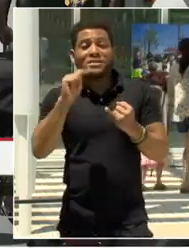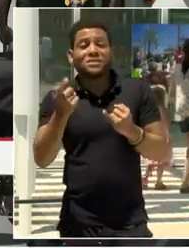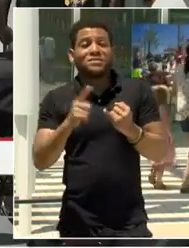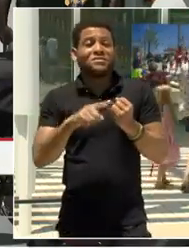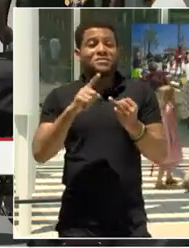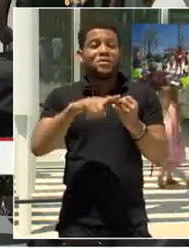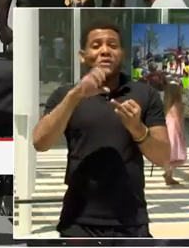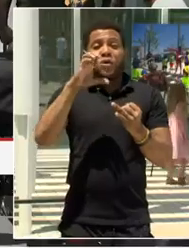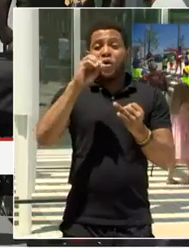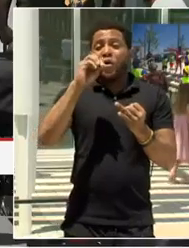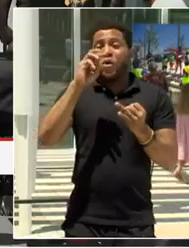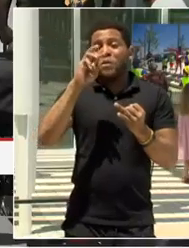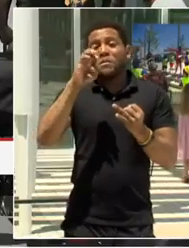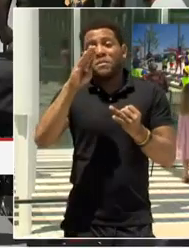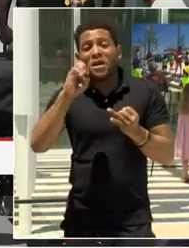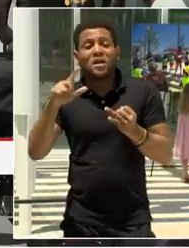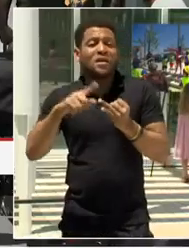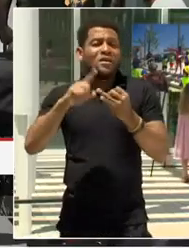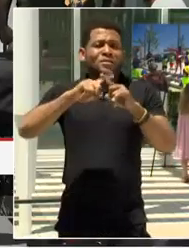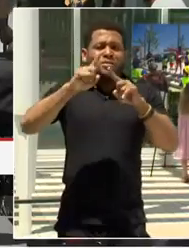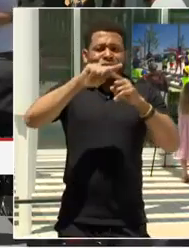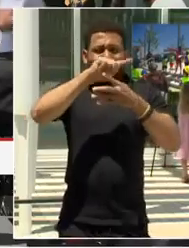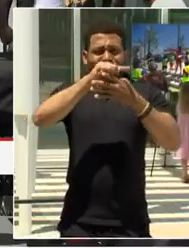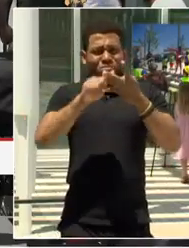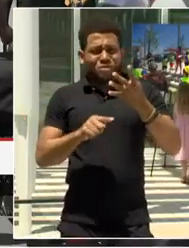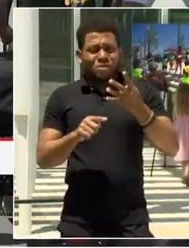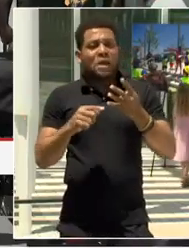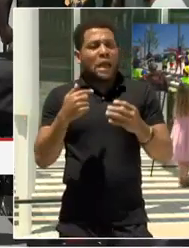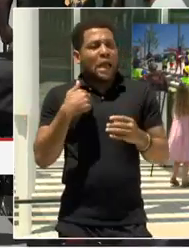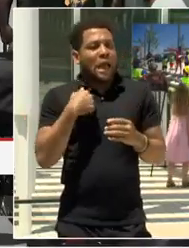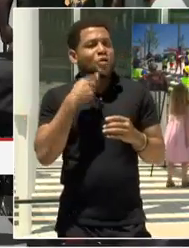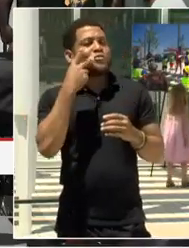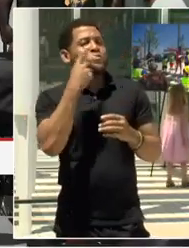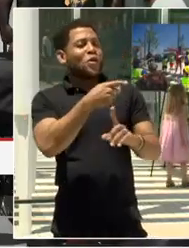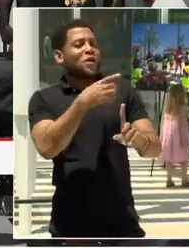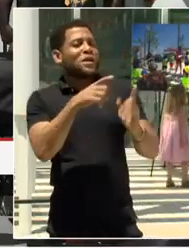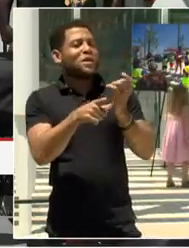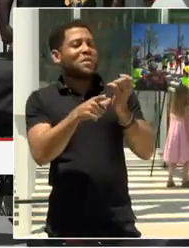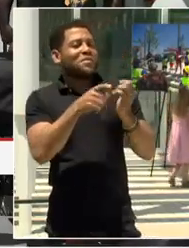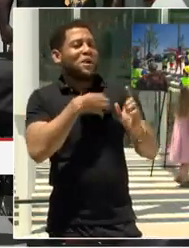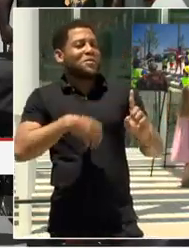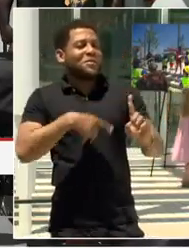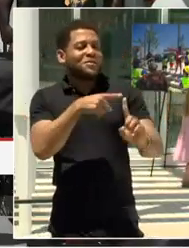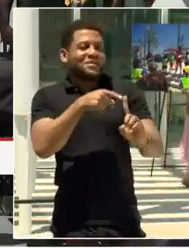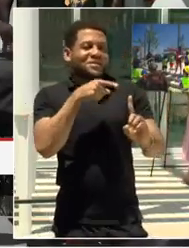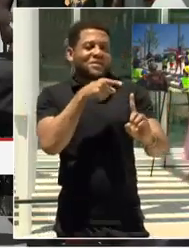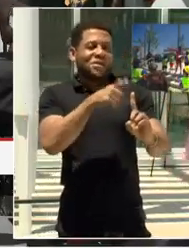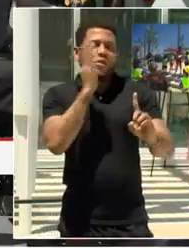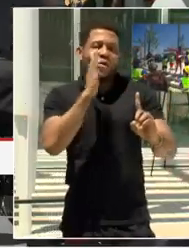across. I'm looking at the Deputy Mayor. We are going to get that across the finish line, but I look forward to cutting the ribbon